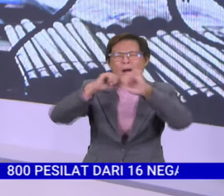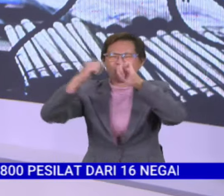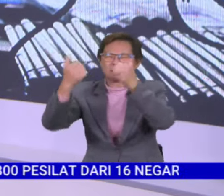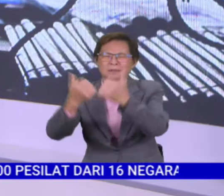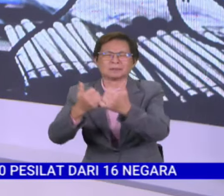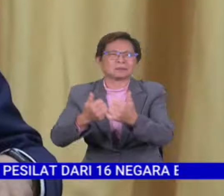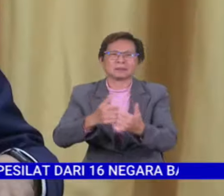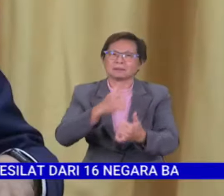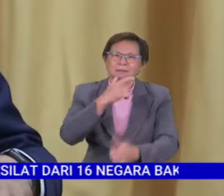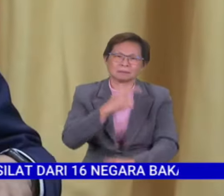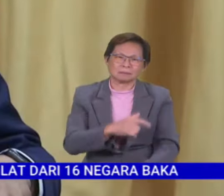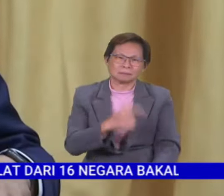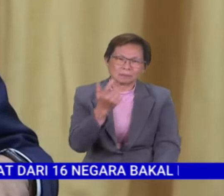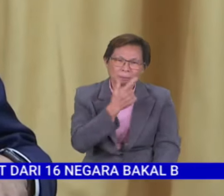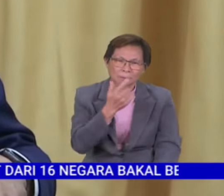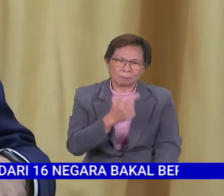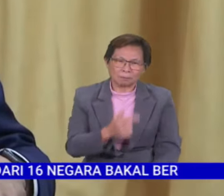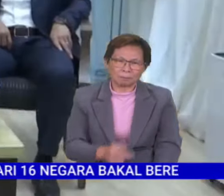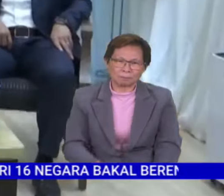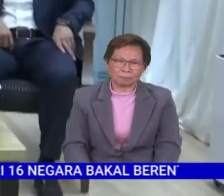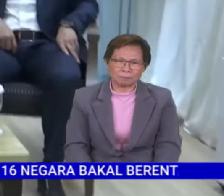agensi.